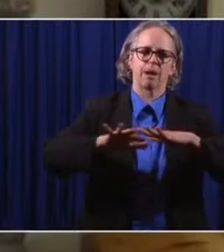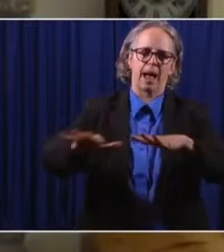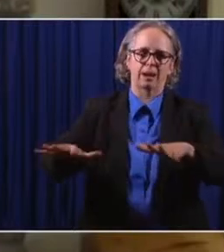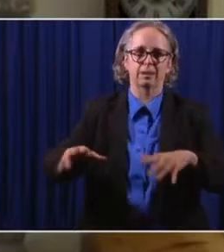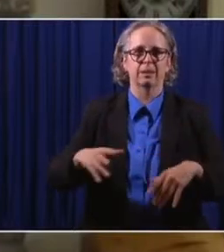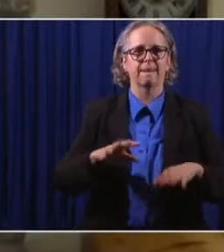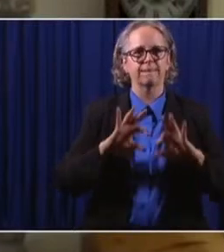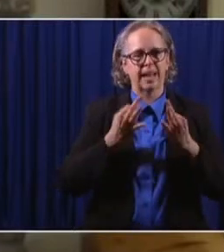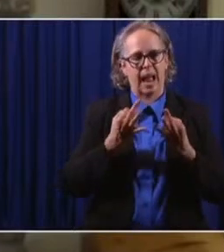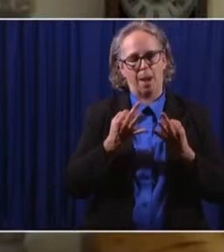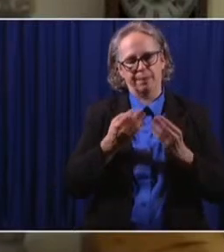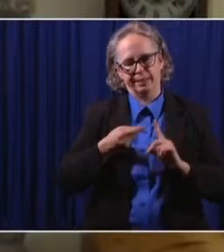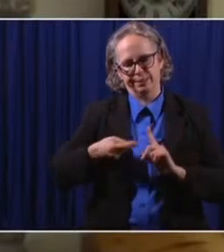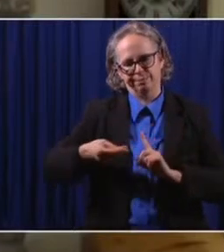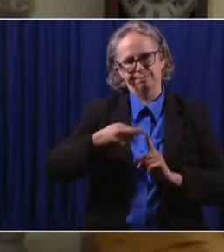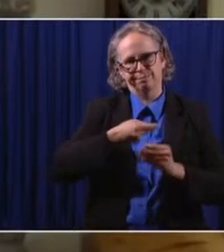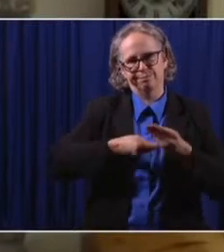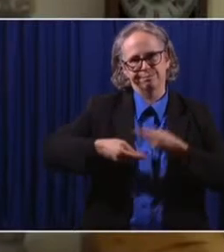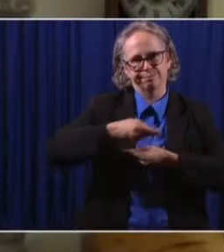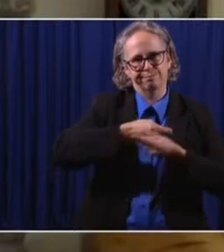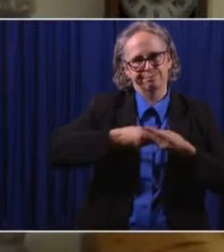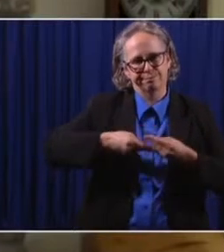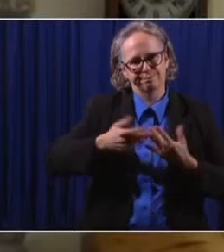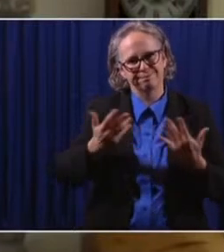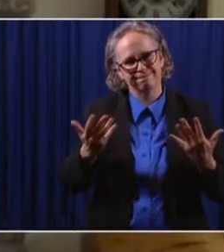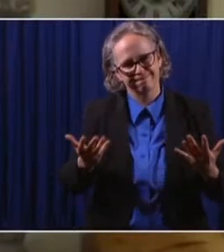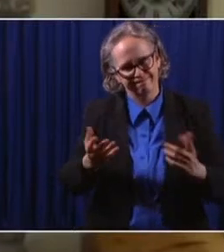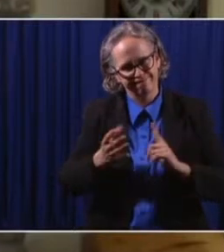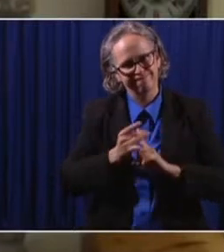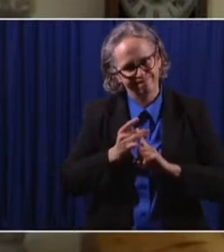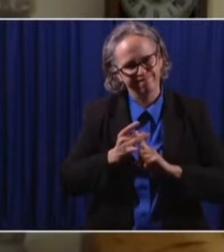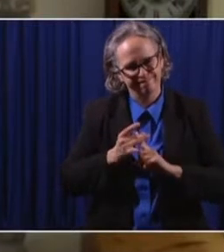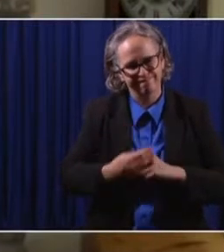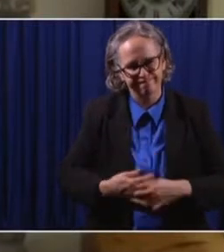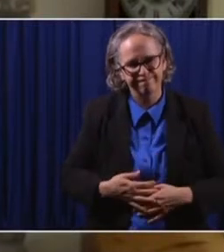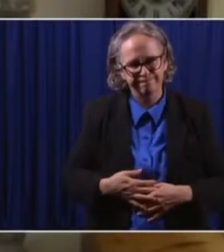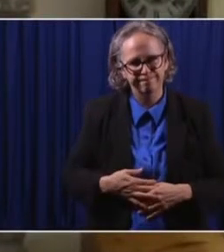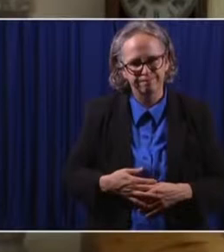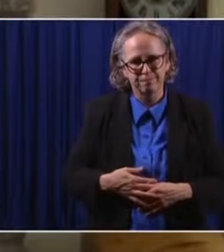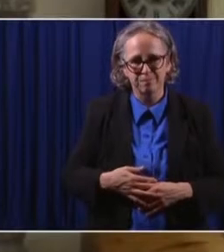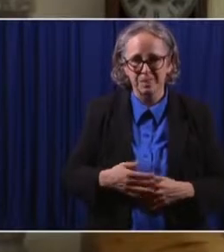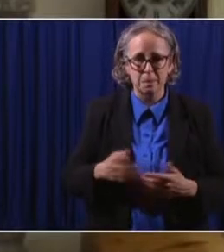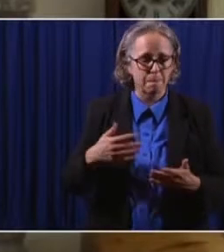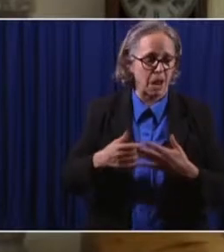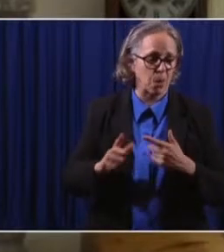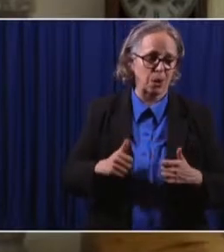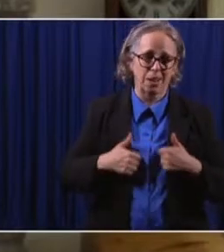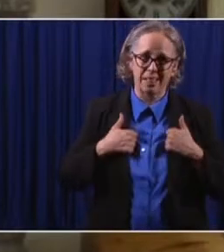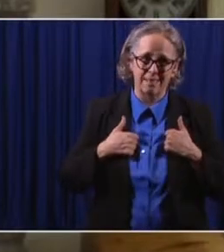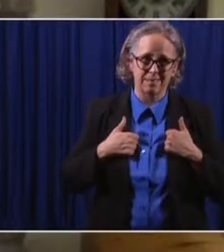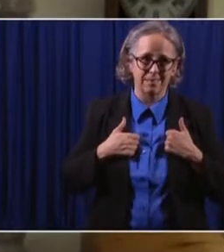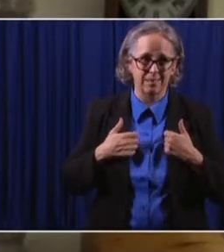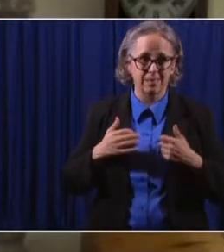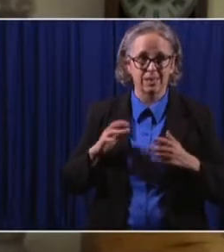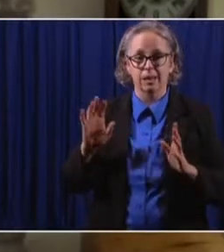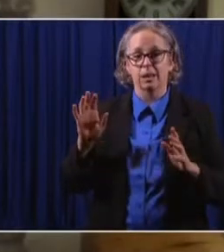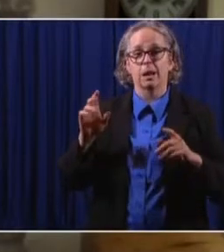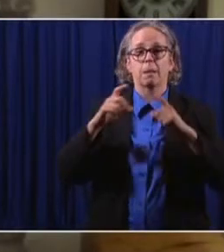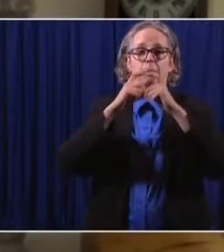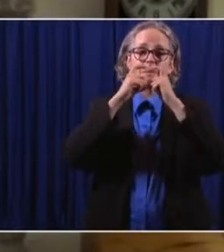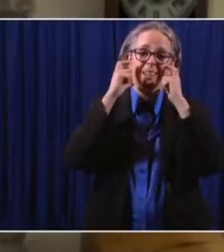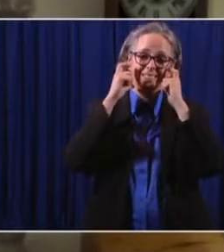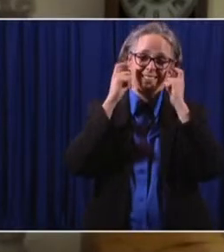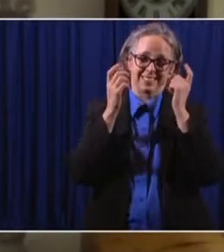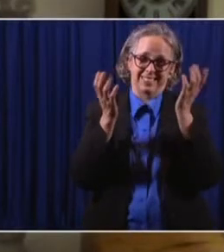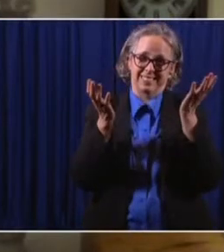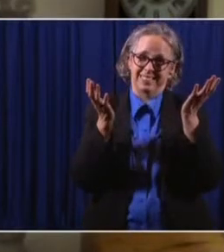Again, we remind everyone, no matter what county they're in, the wearing of the mask, we've seen it. We've really seen what it's been